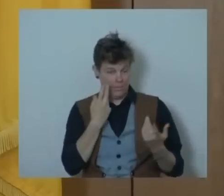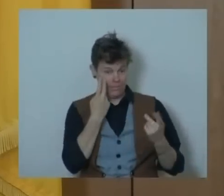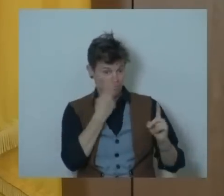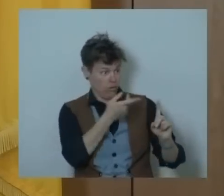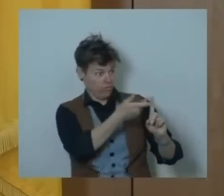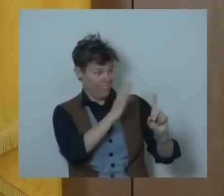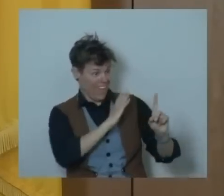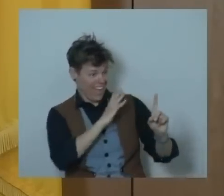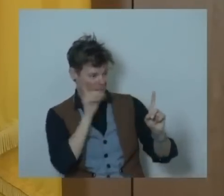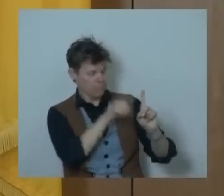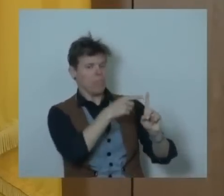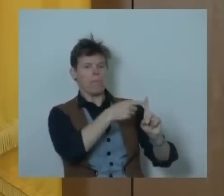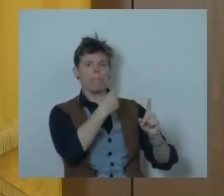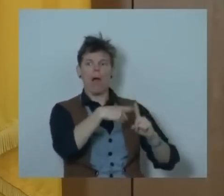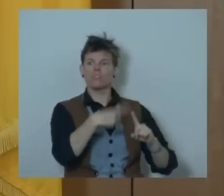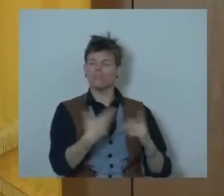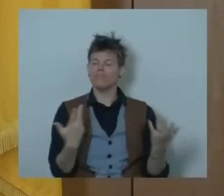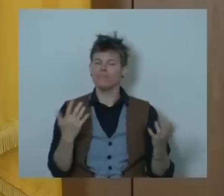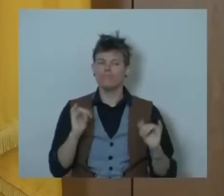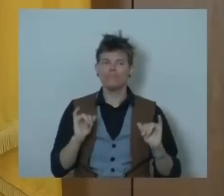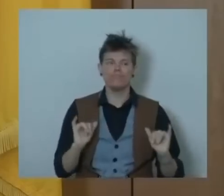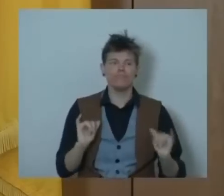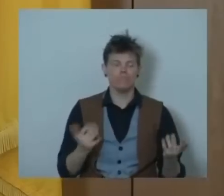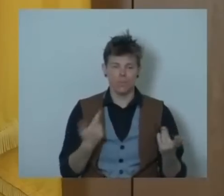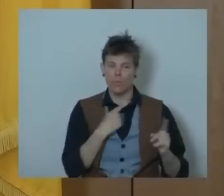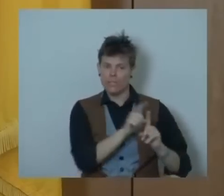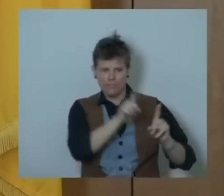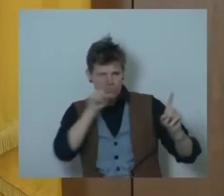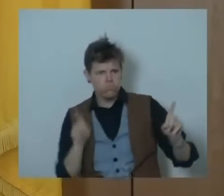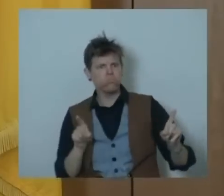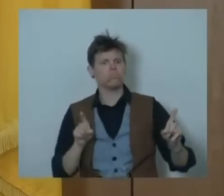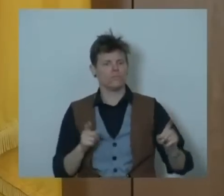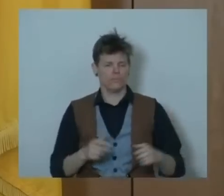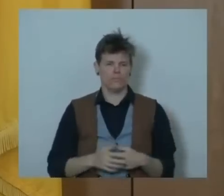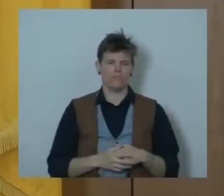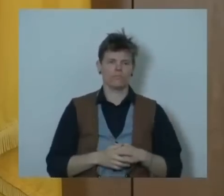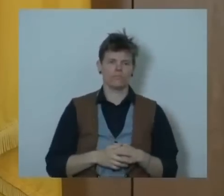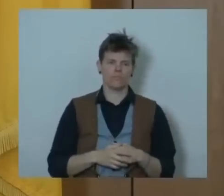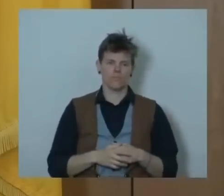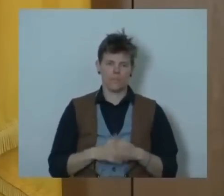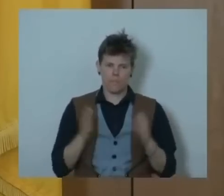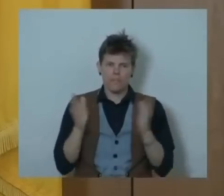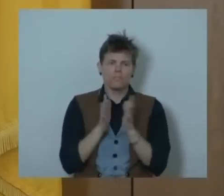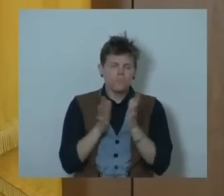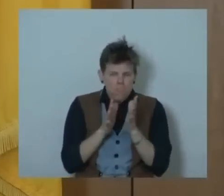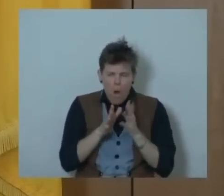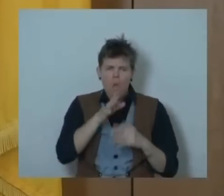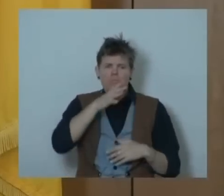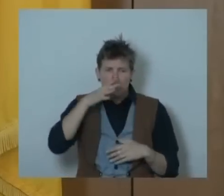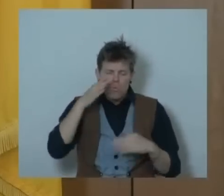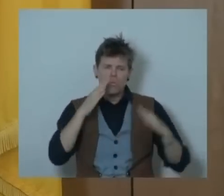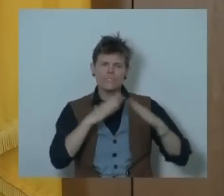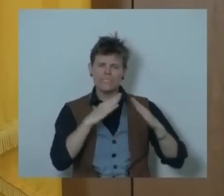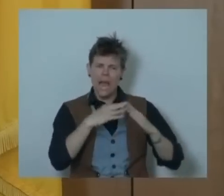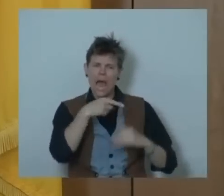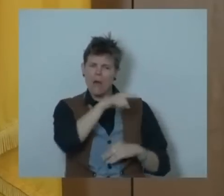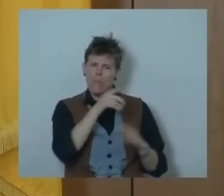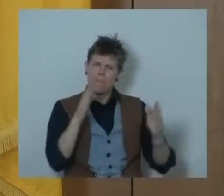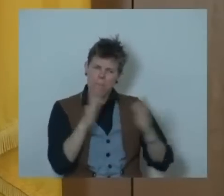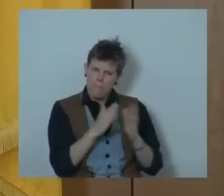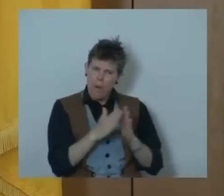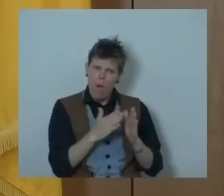with. And you're in a small rural community, you know